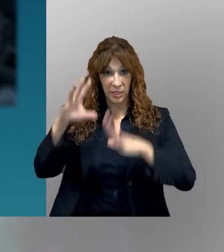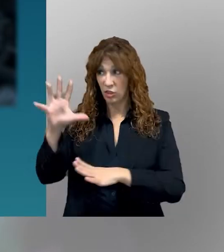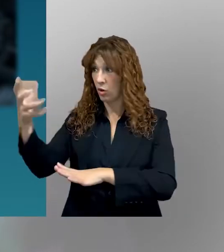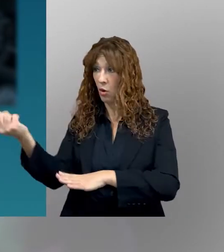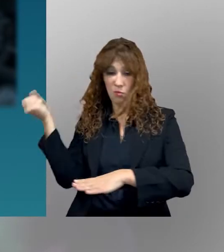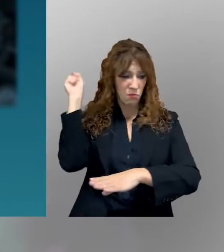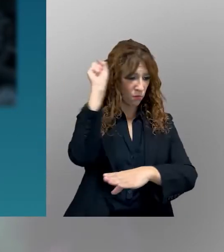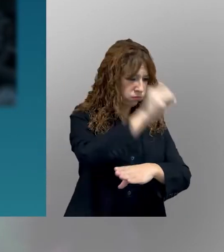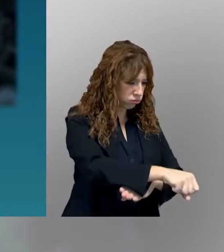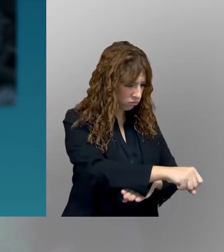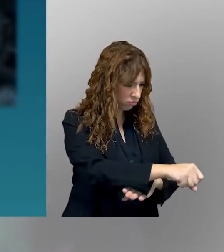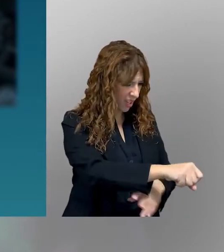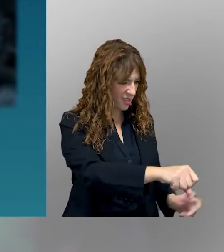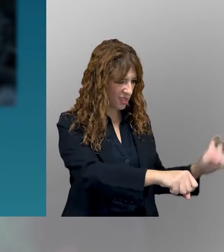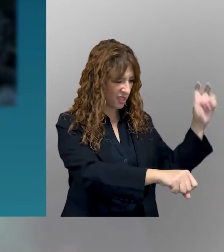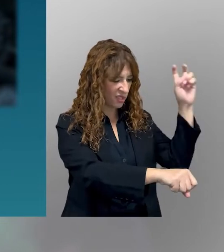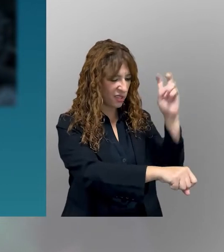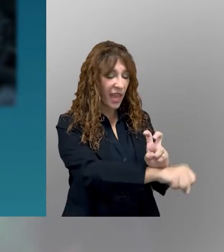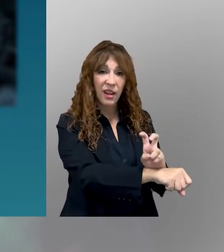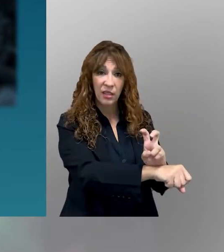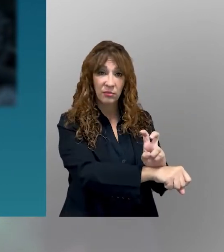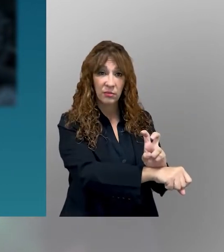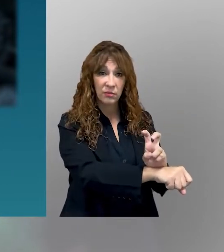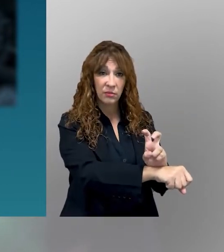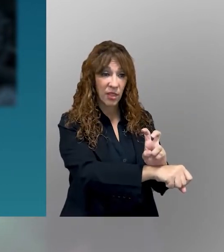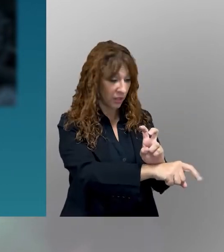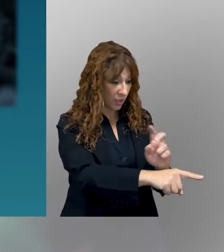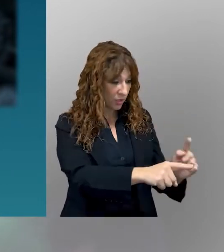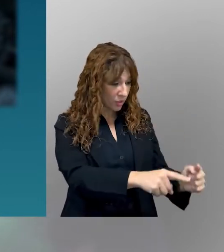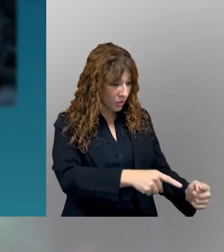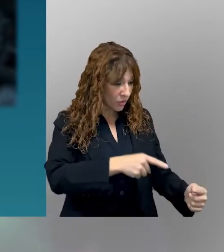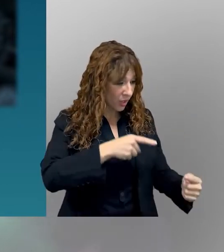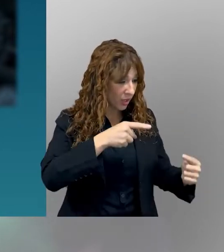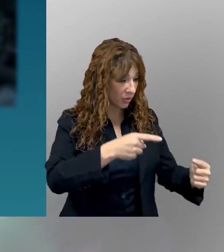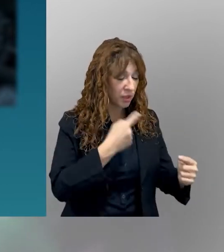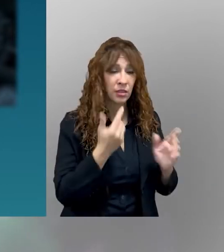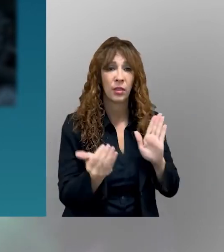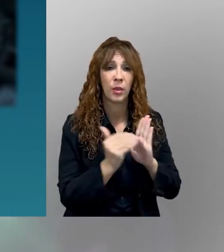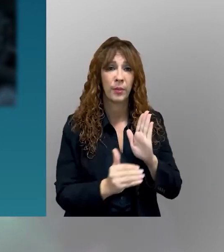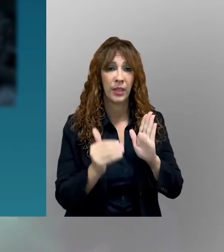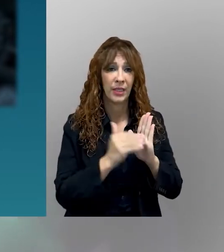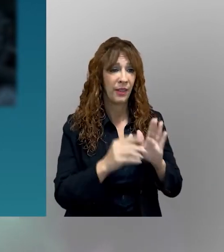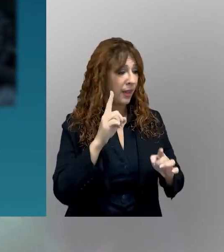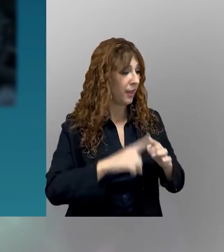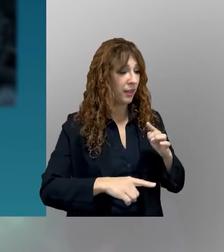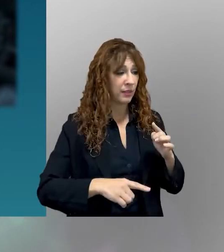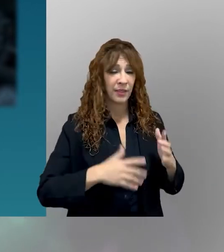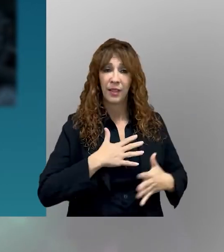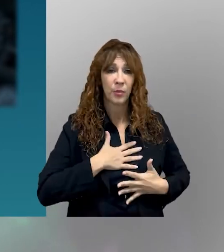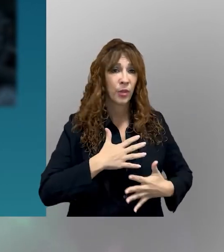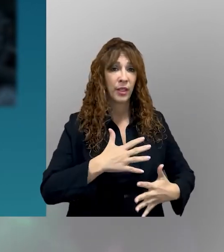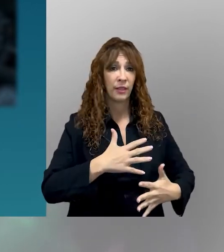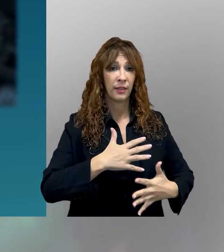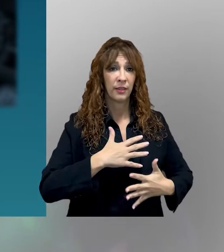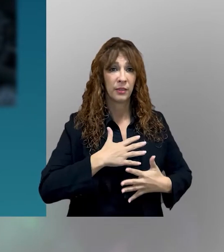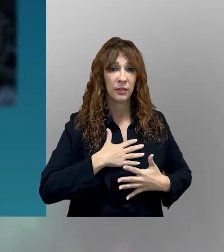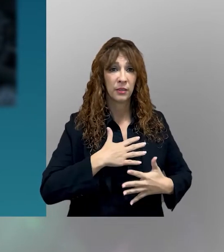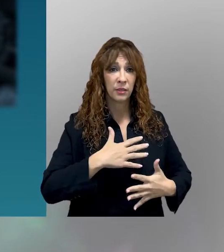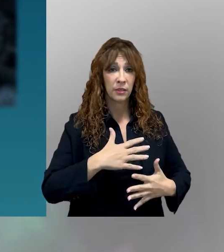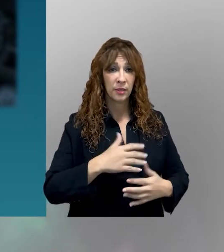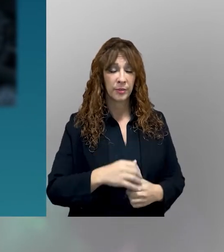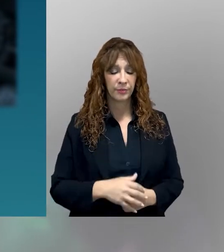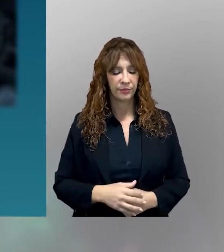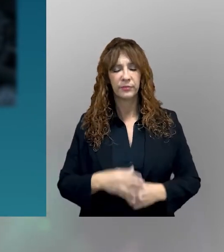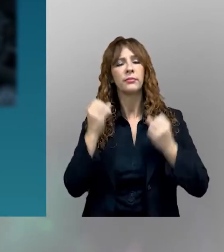face down and sat on him. He struggled and said repeatedly, "I